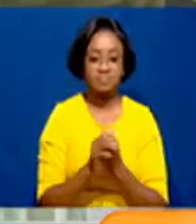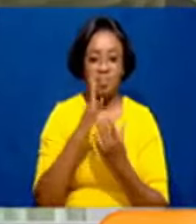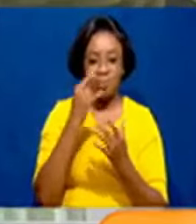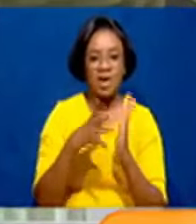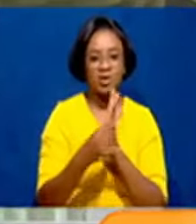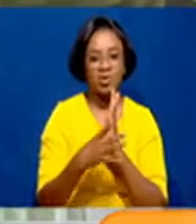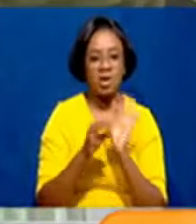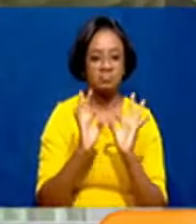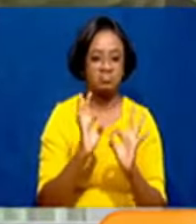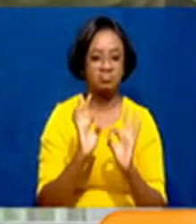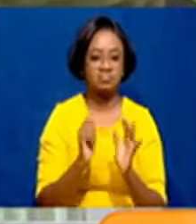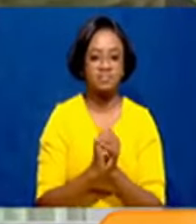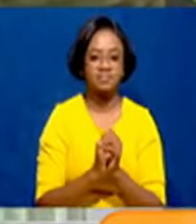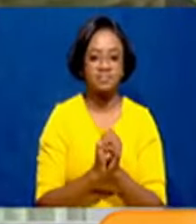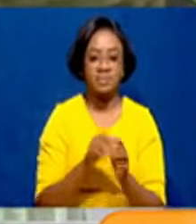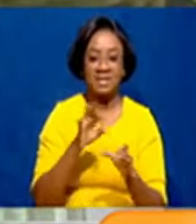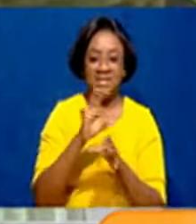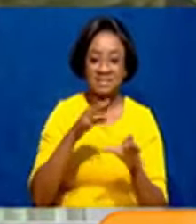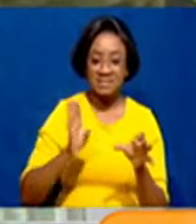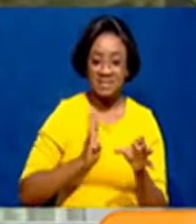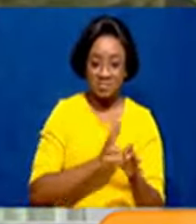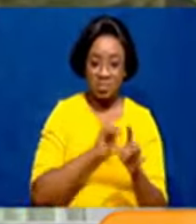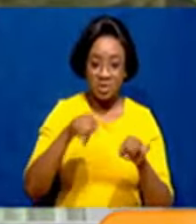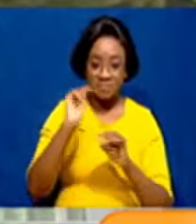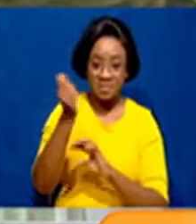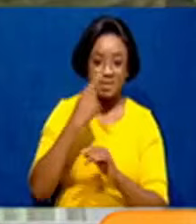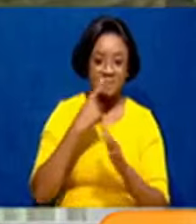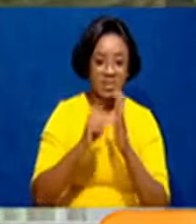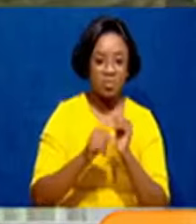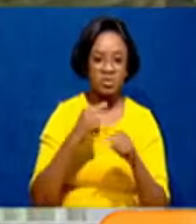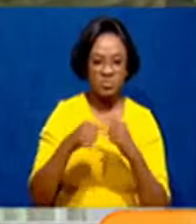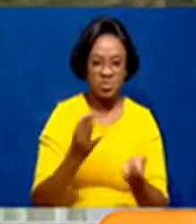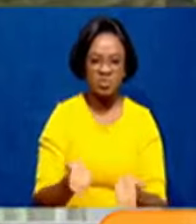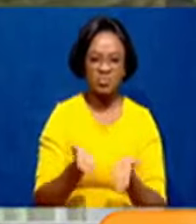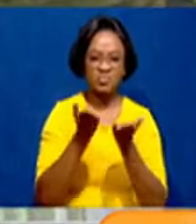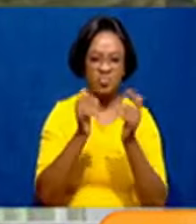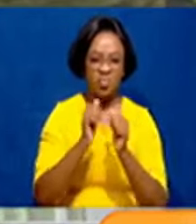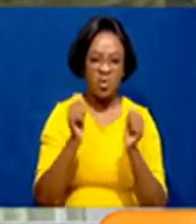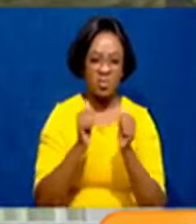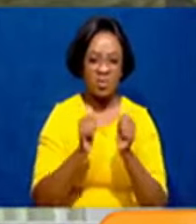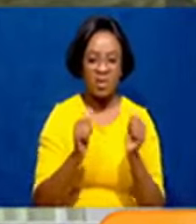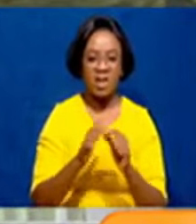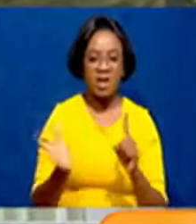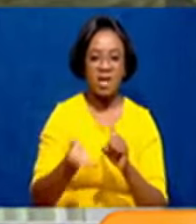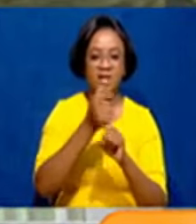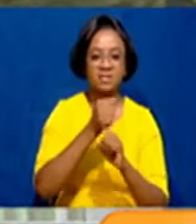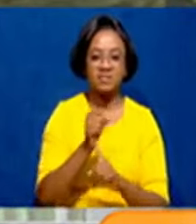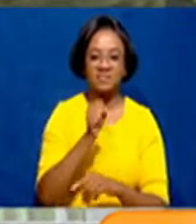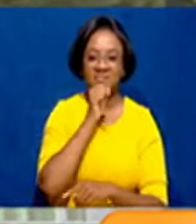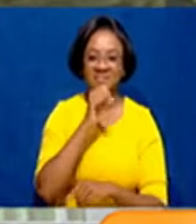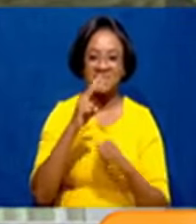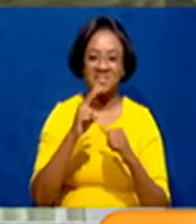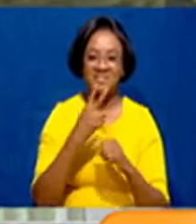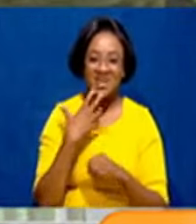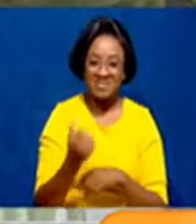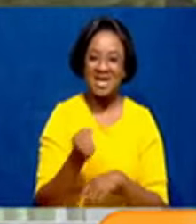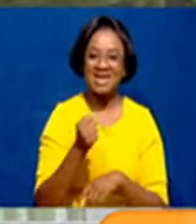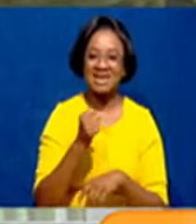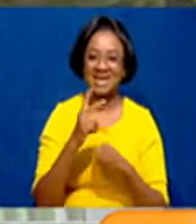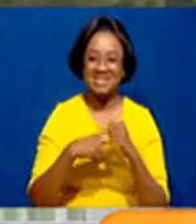exchange rate to the dollar. The Tea Board of Kenya also says production improved during the year, achieving an output of over